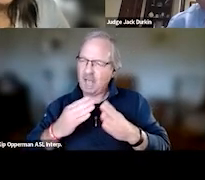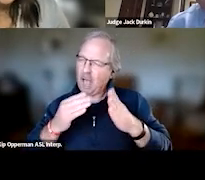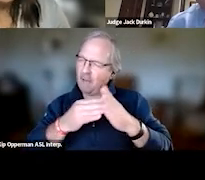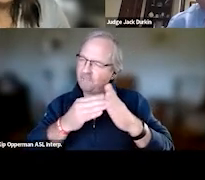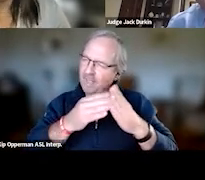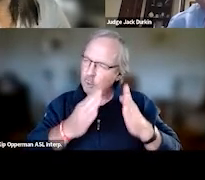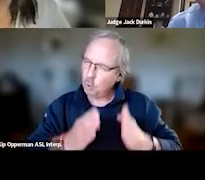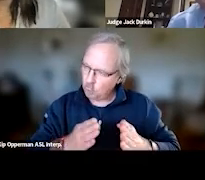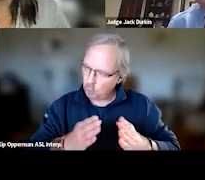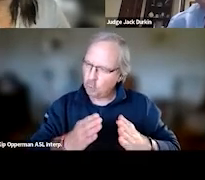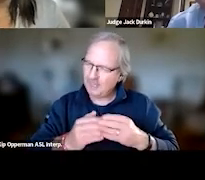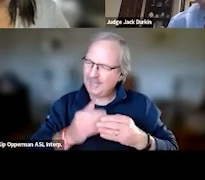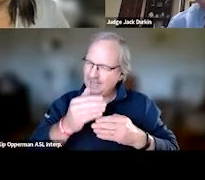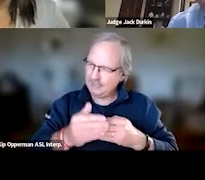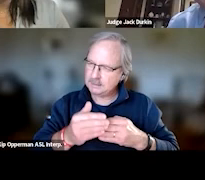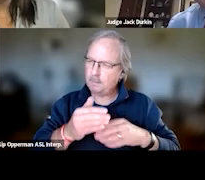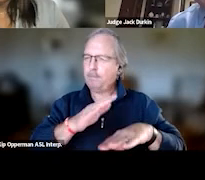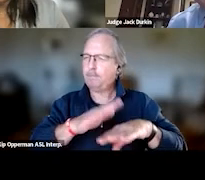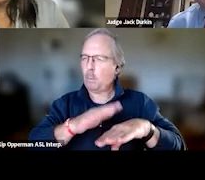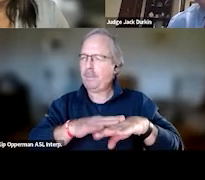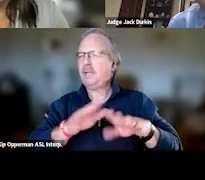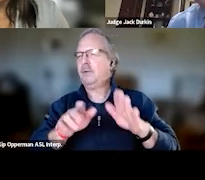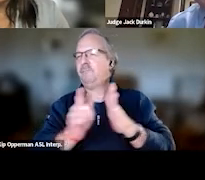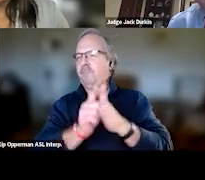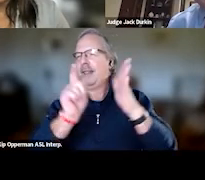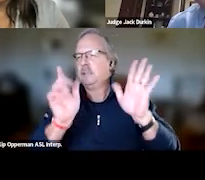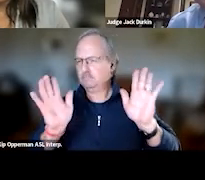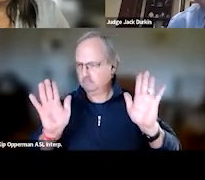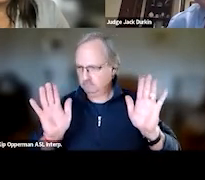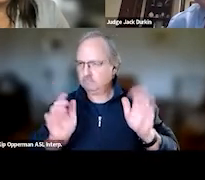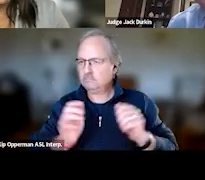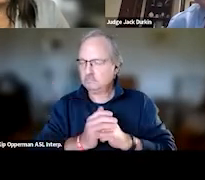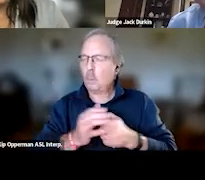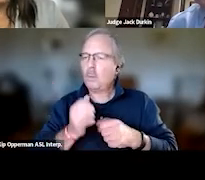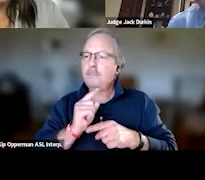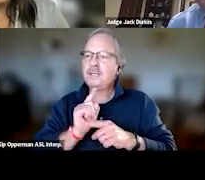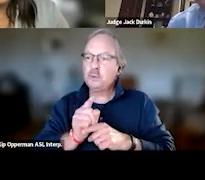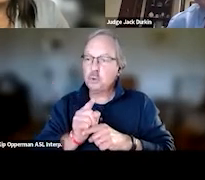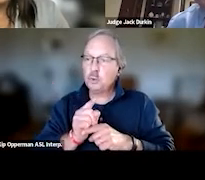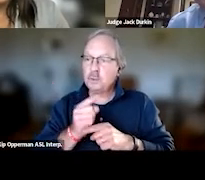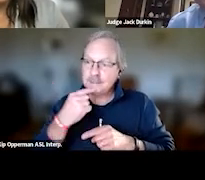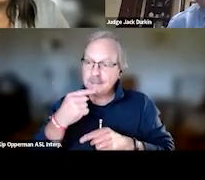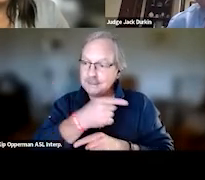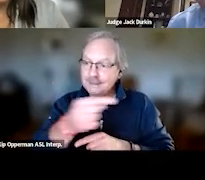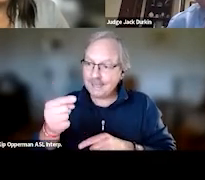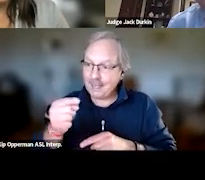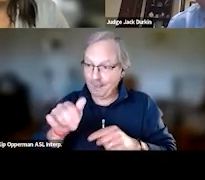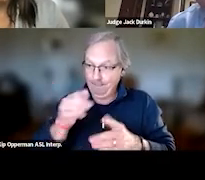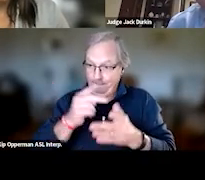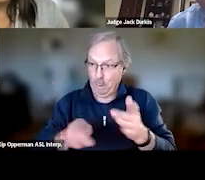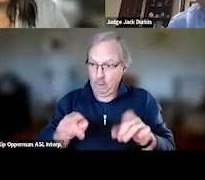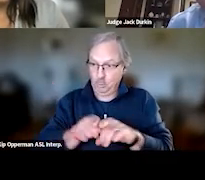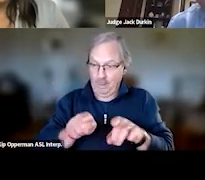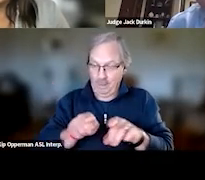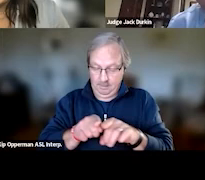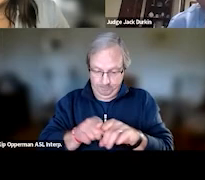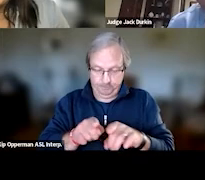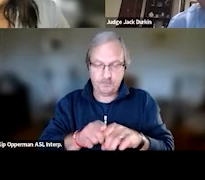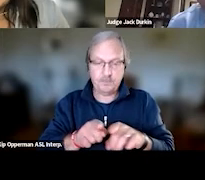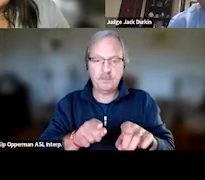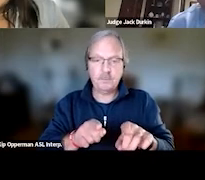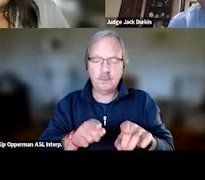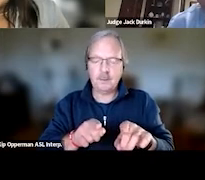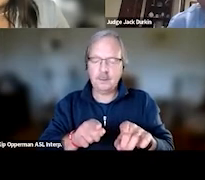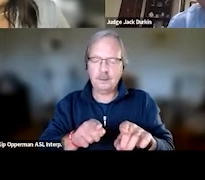steps, probation violations, things like that. So I just wanted to make sure to mention that piece as well, because it was certainly an